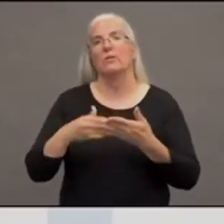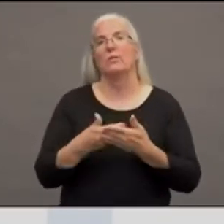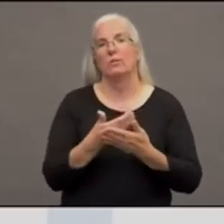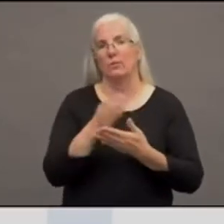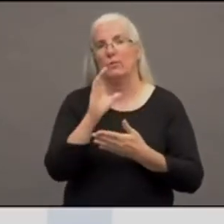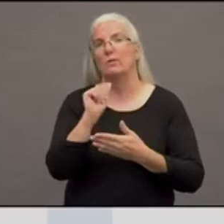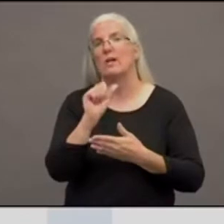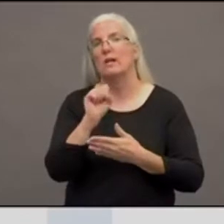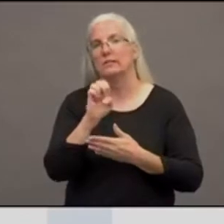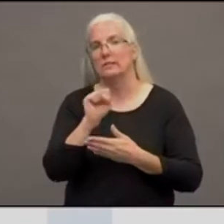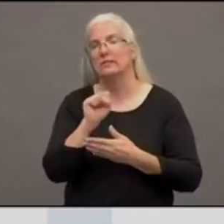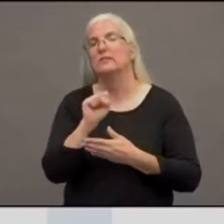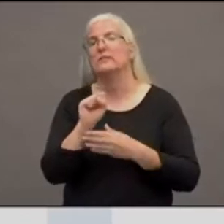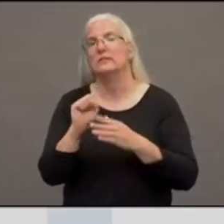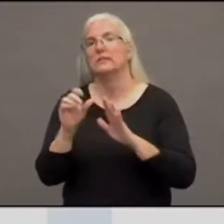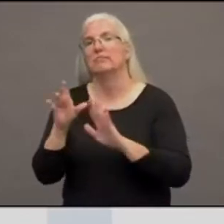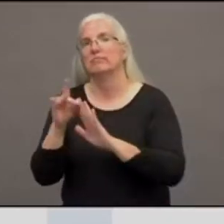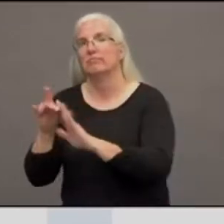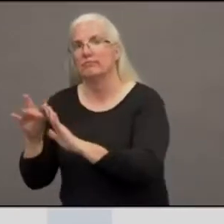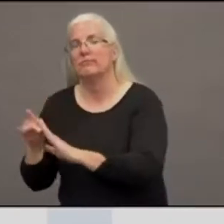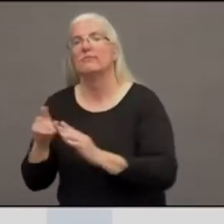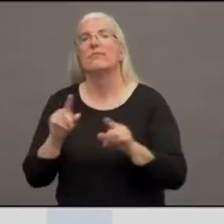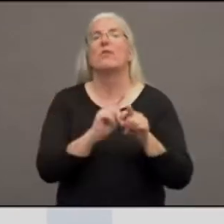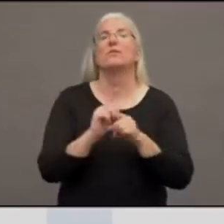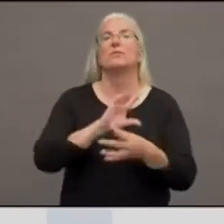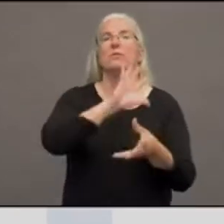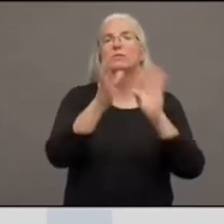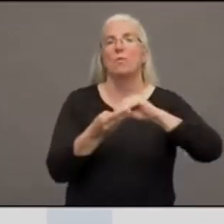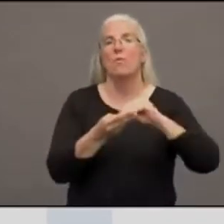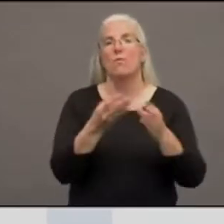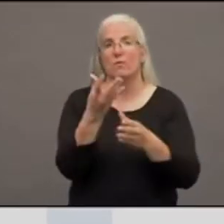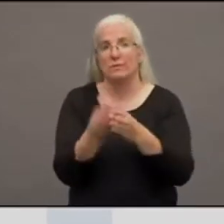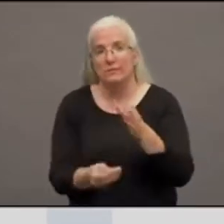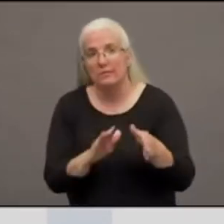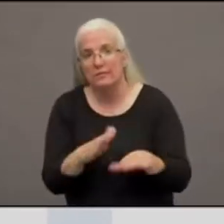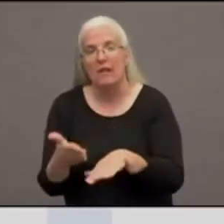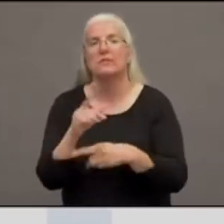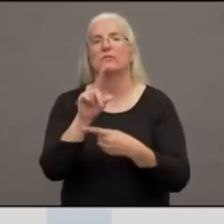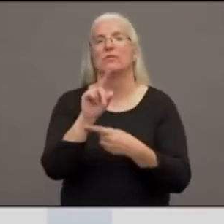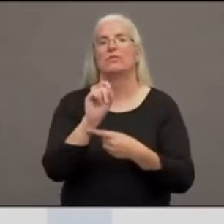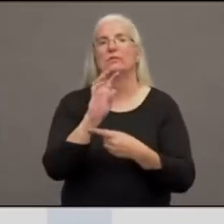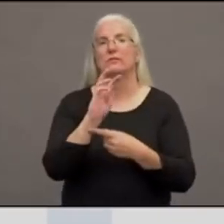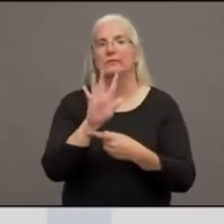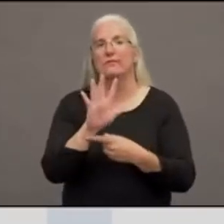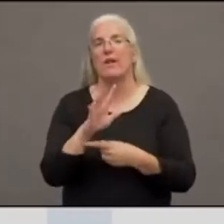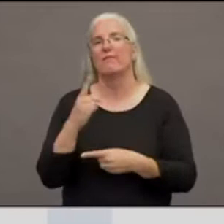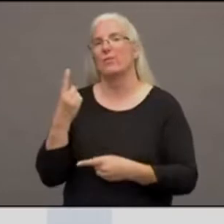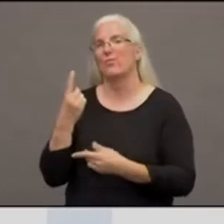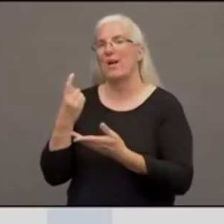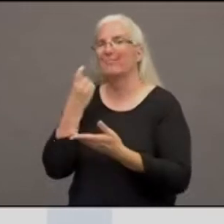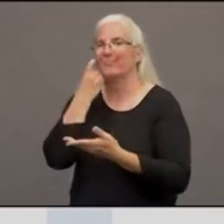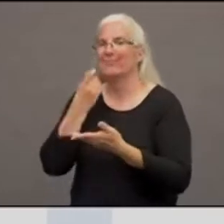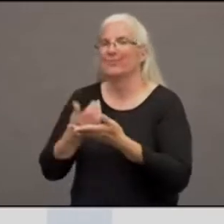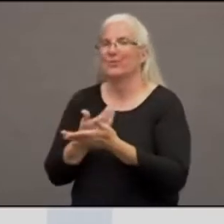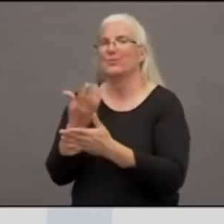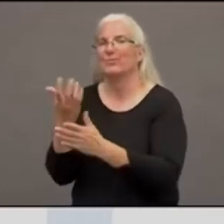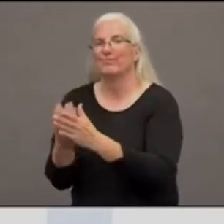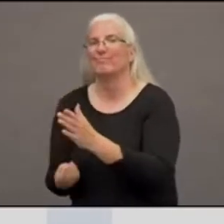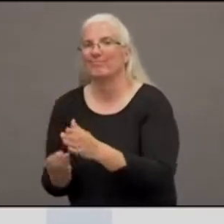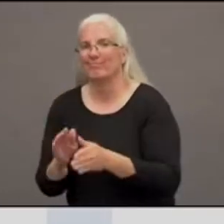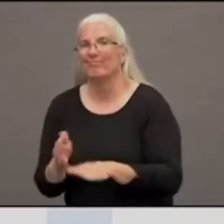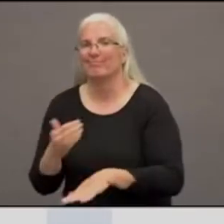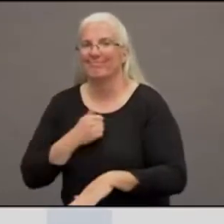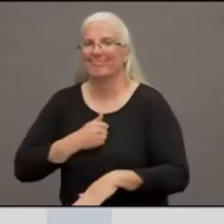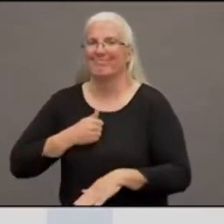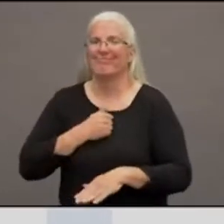as 165 deaths total, a new death that occurred. And again, our thoughts and prayers go